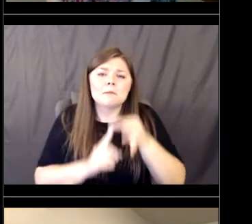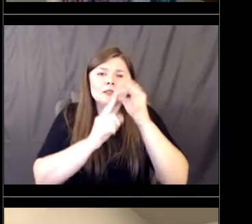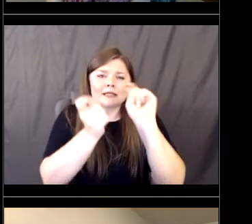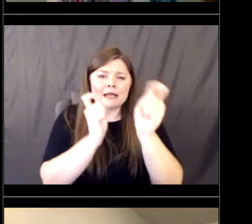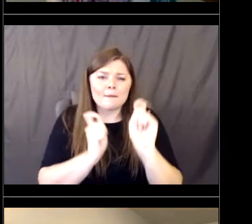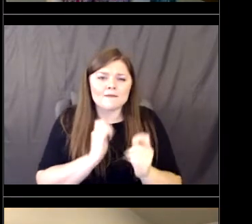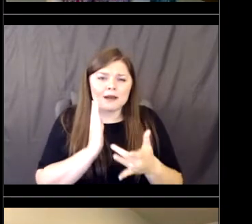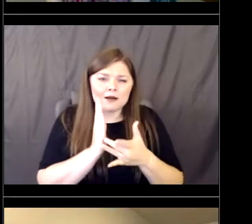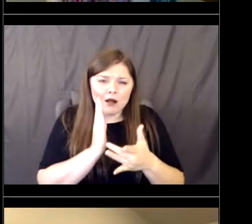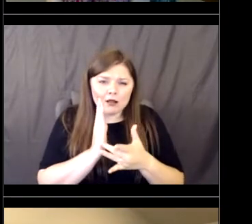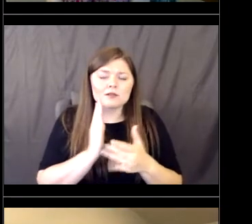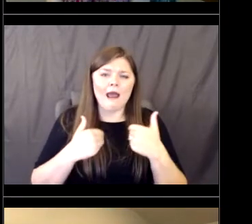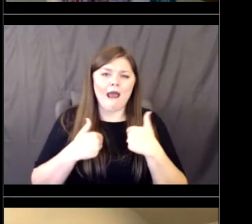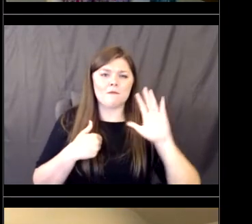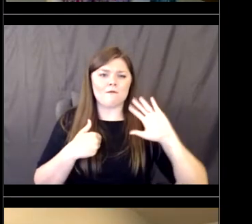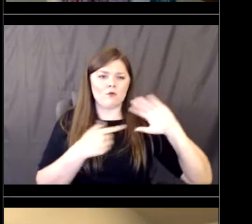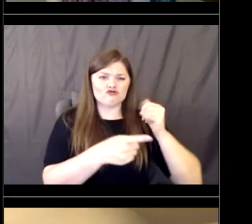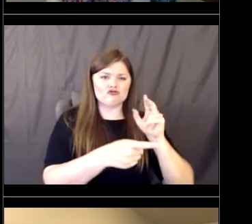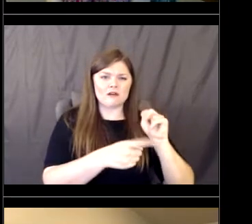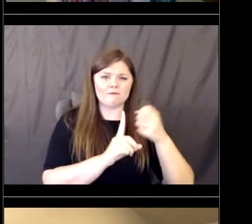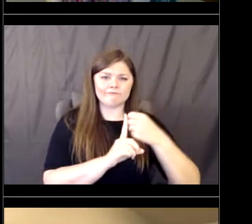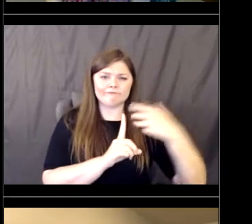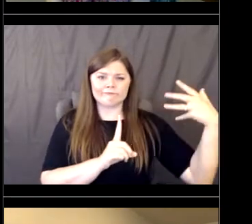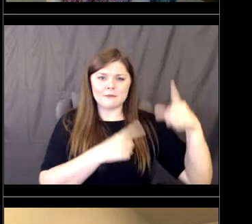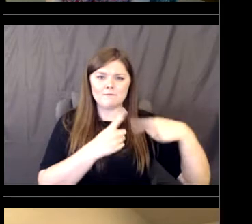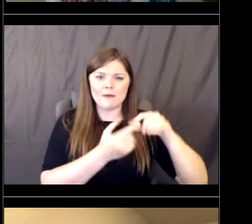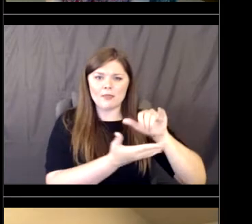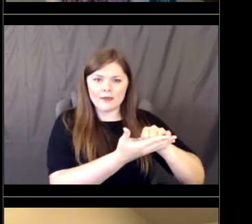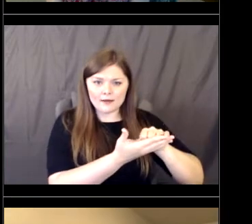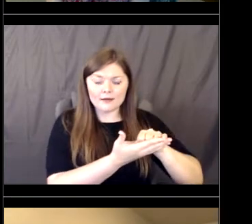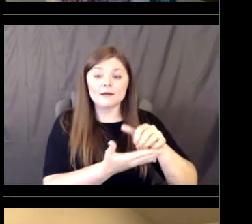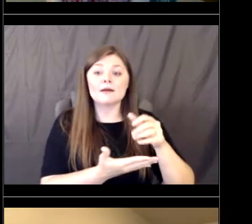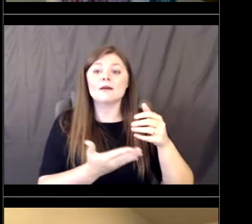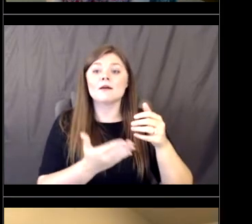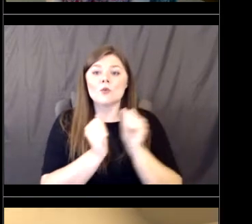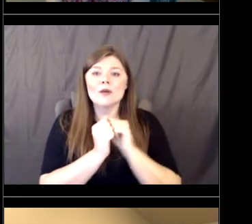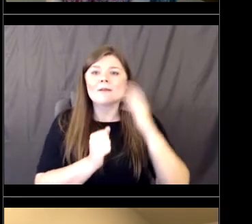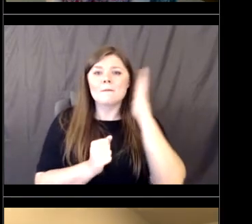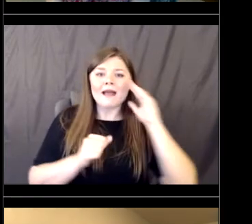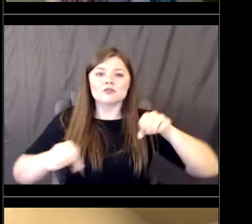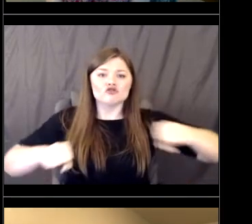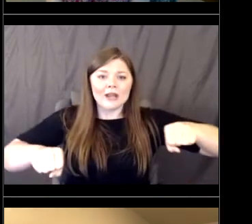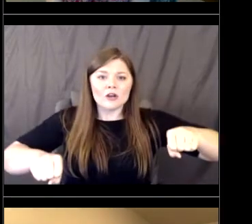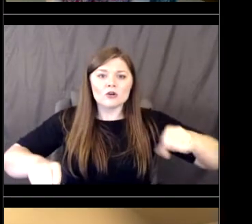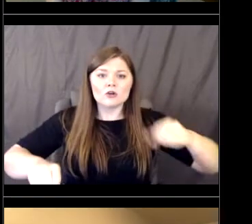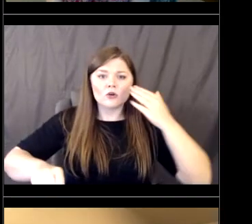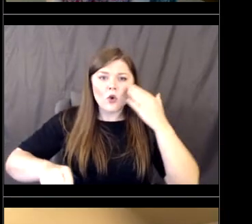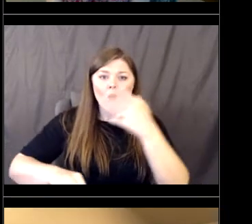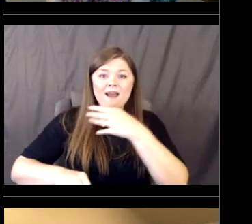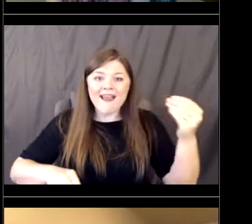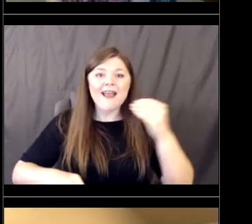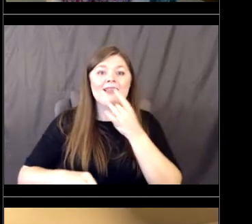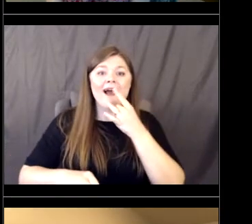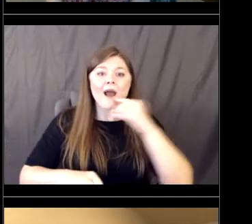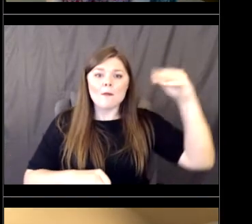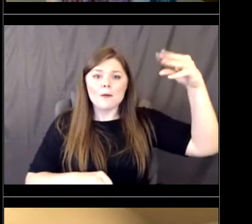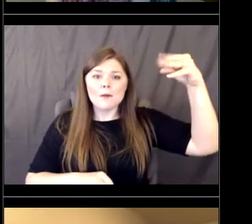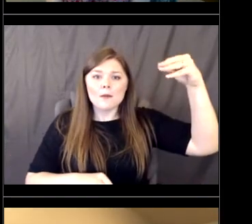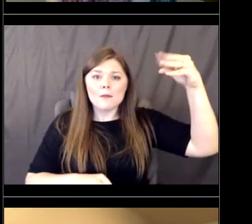were talking about that earlier. Jennifer was talking about that a little bit earlier with bed shakers and strobe lights and specialized weather